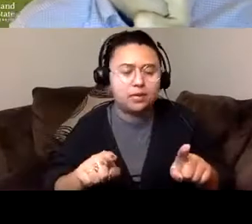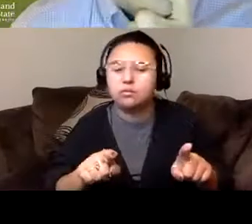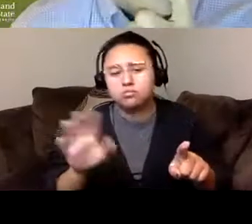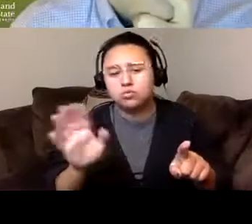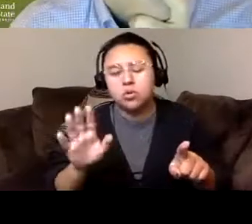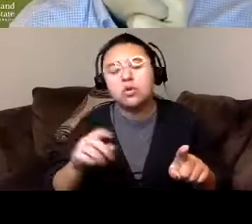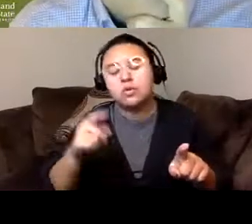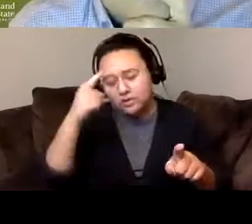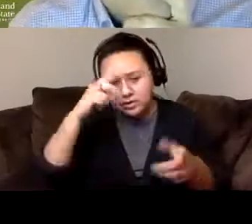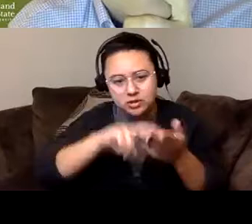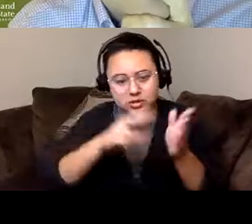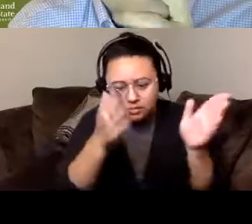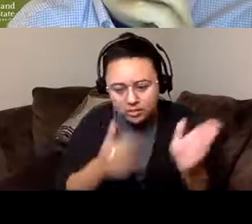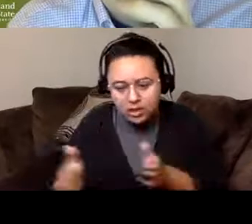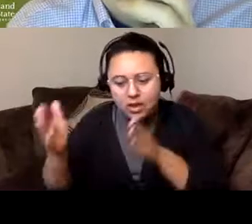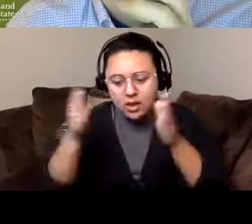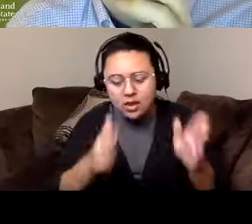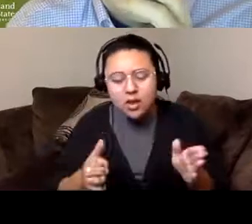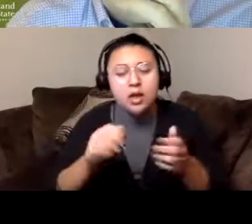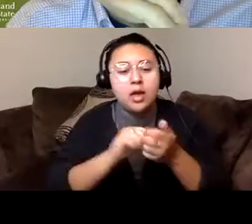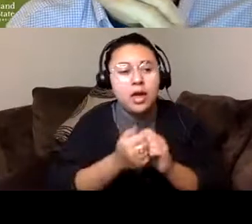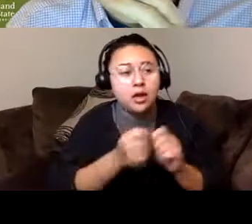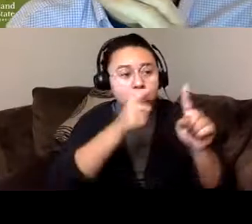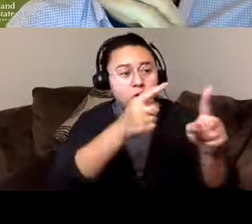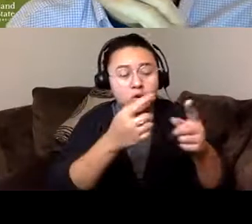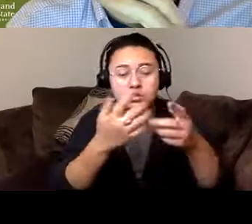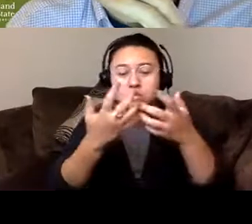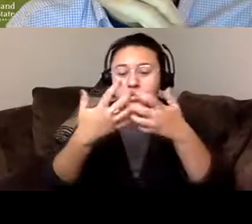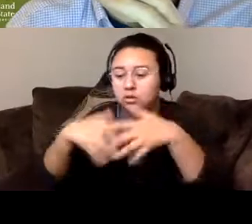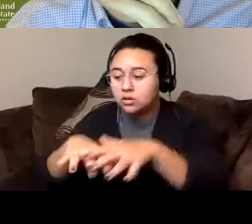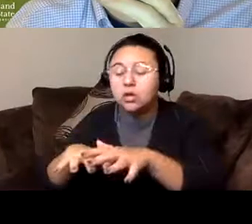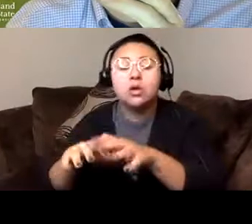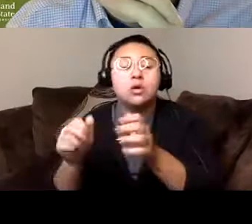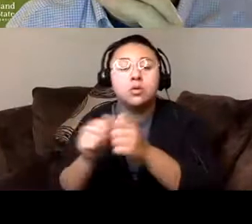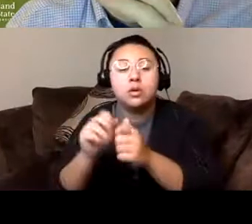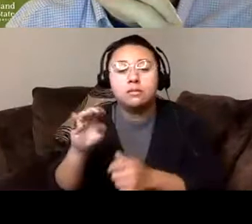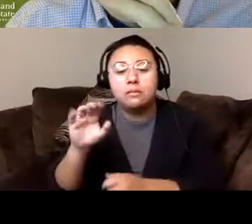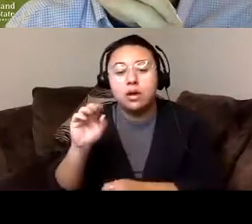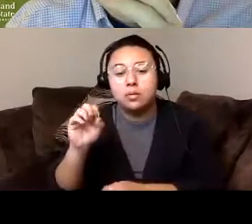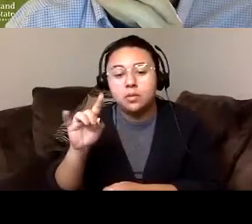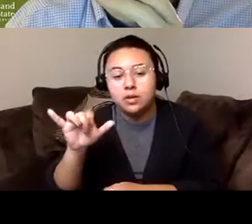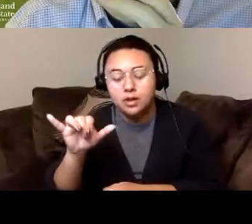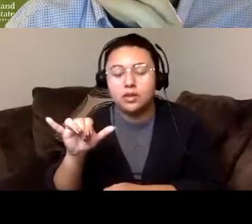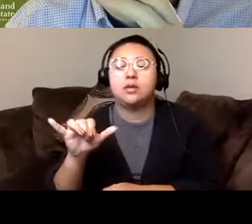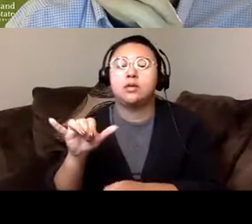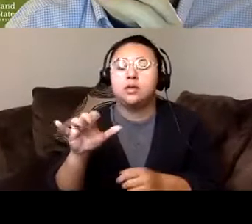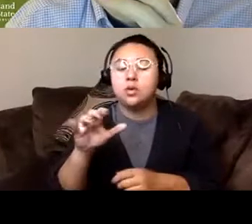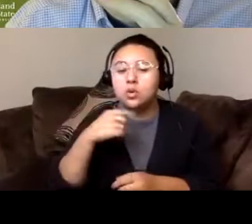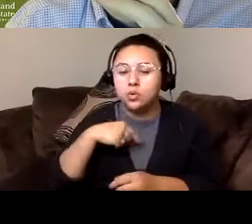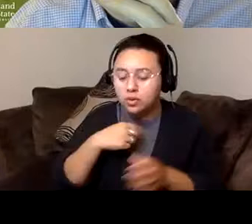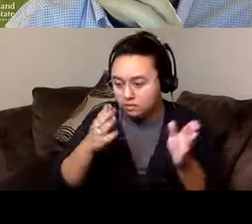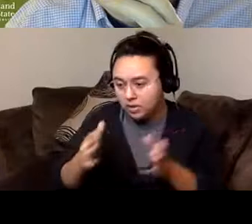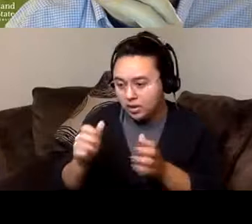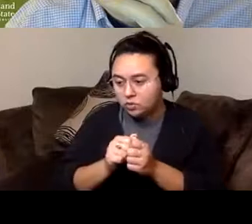how micromobility can align with those goals and coordinate that with program design, data, and